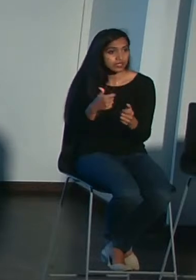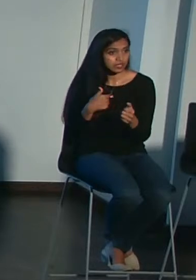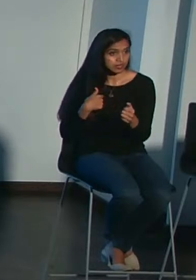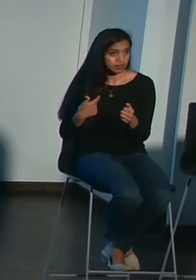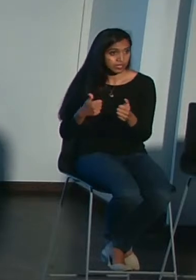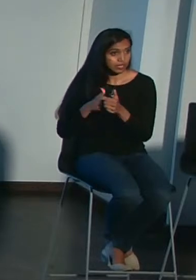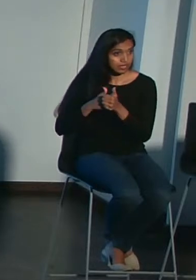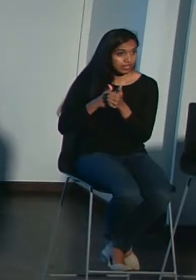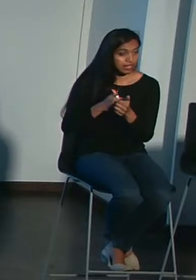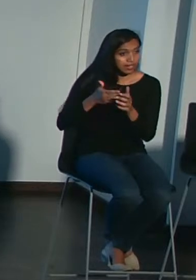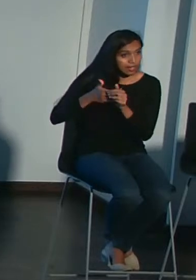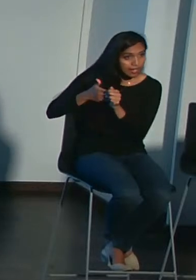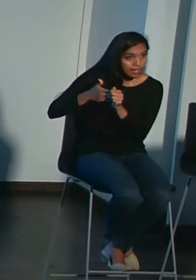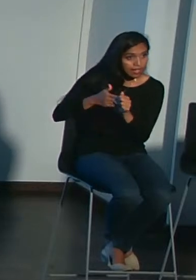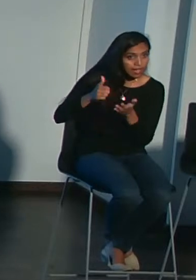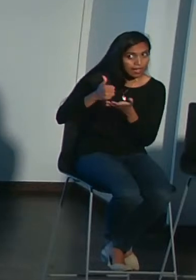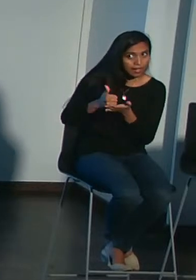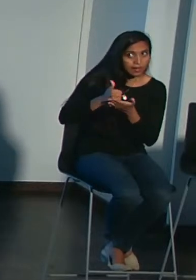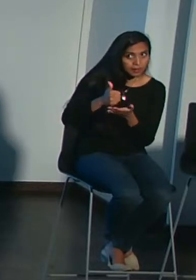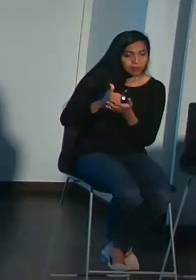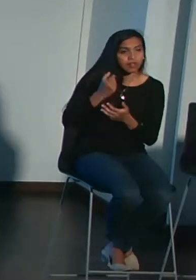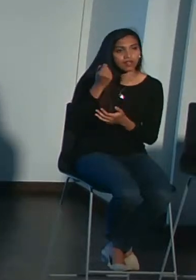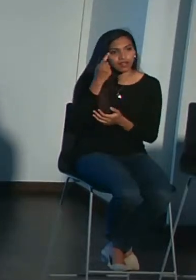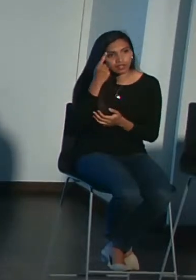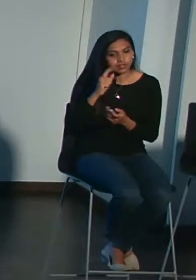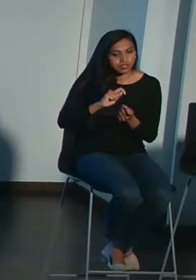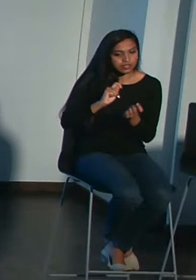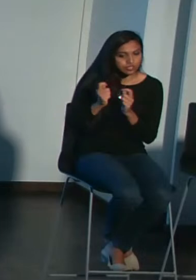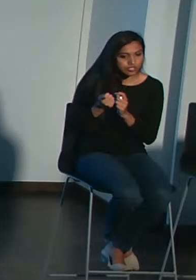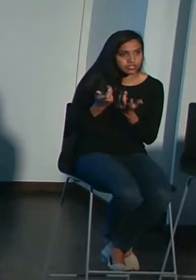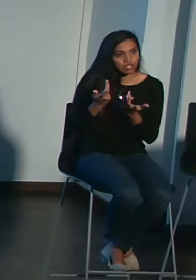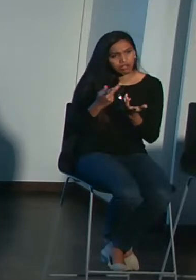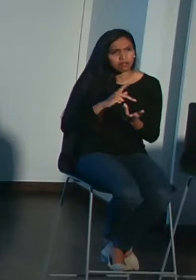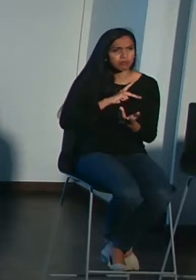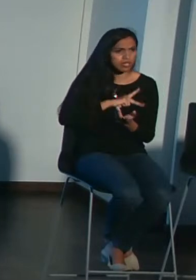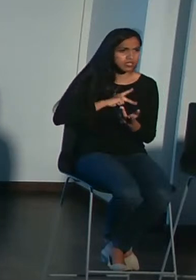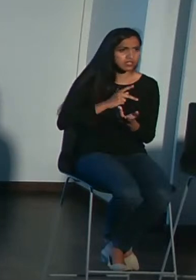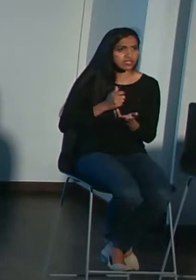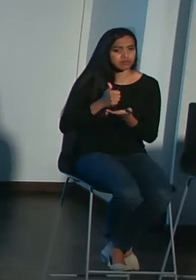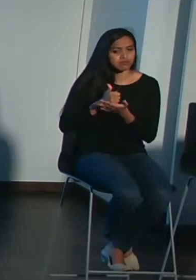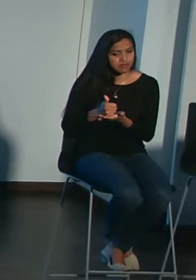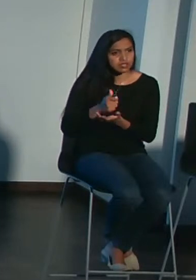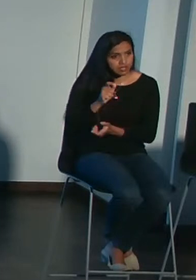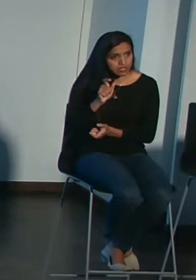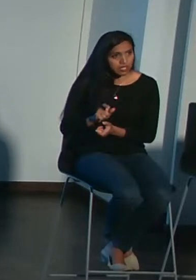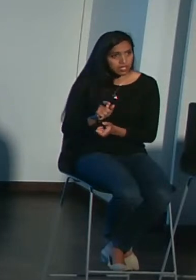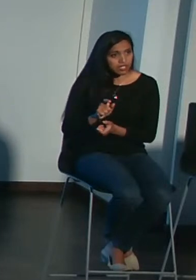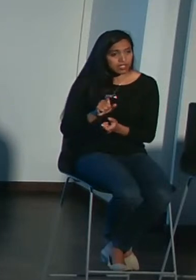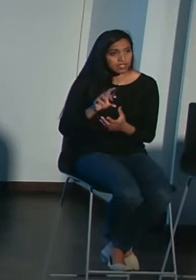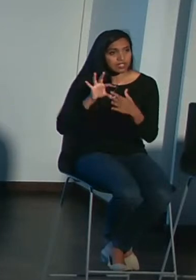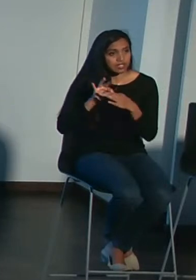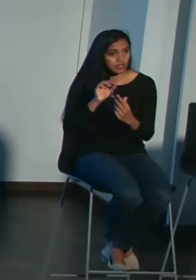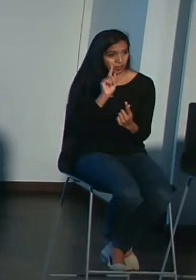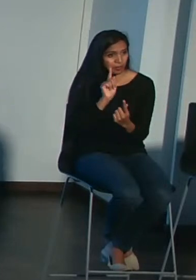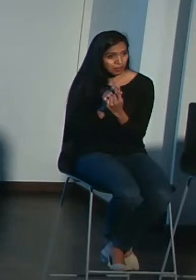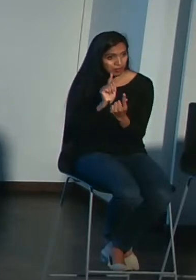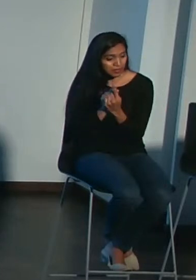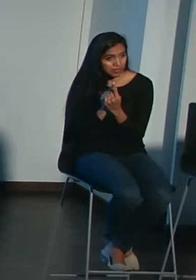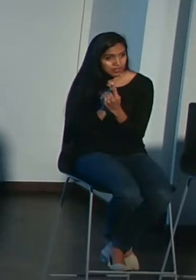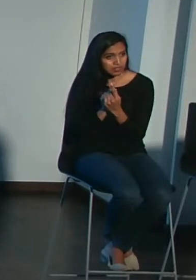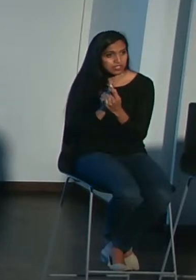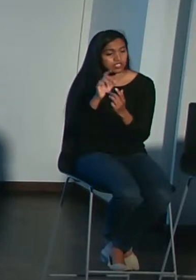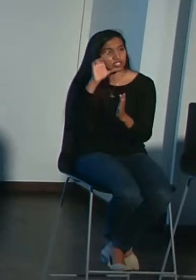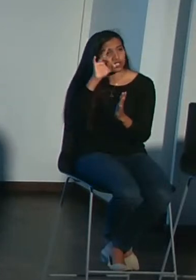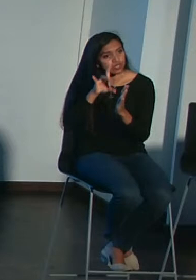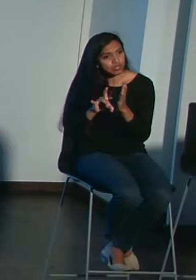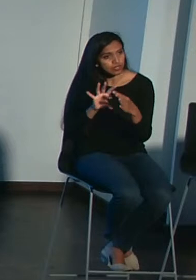is, in a way, or relationship, whatever. um, but and then you're being